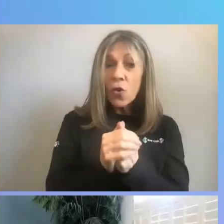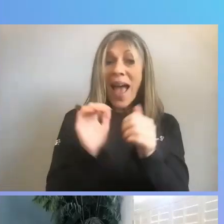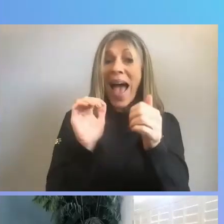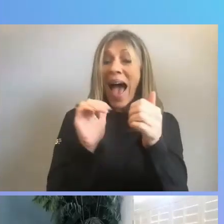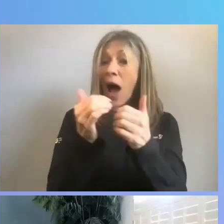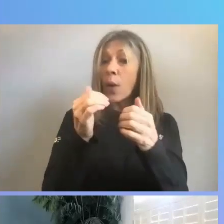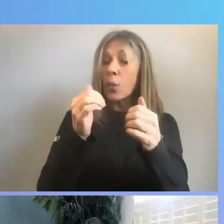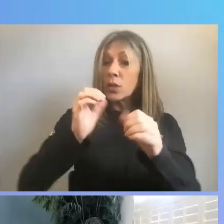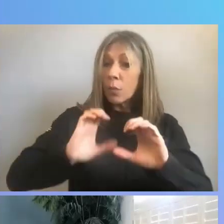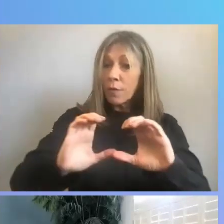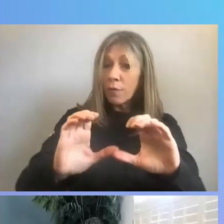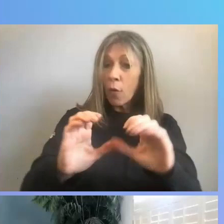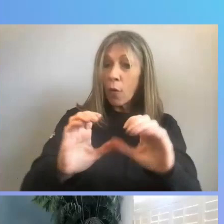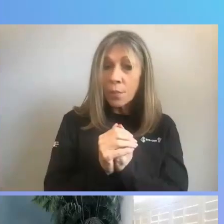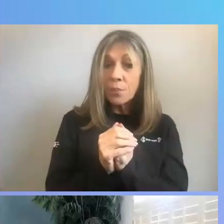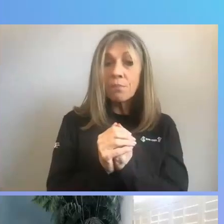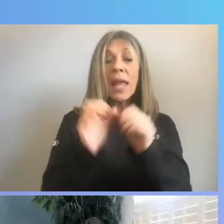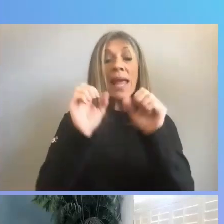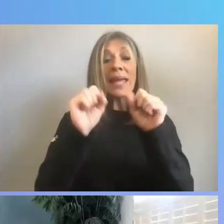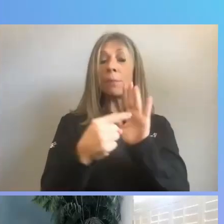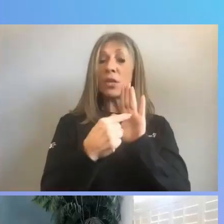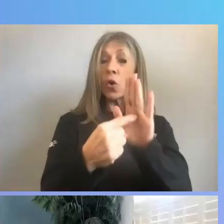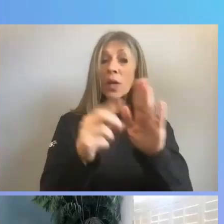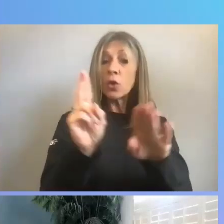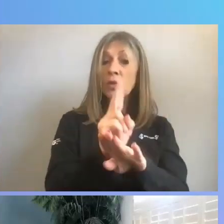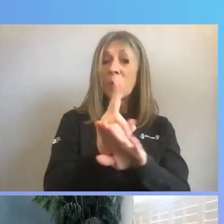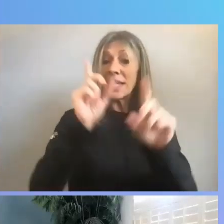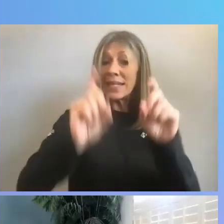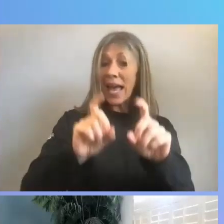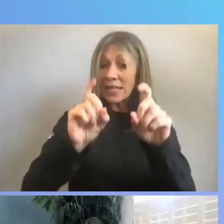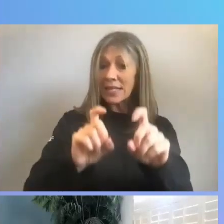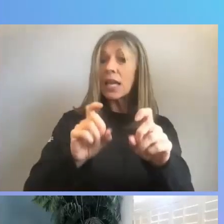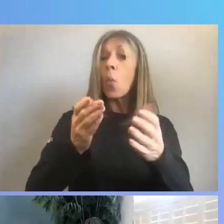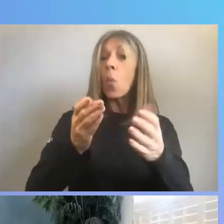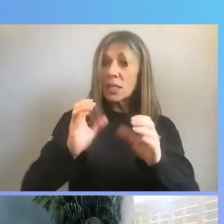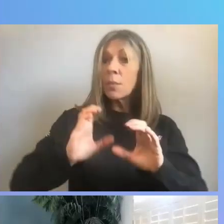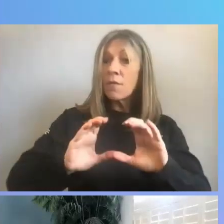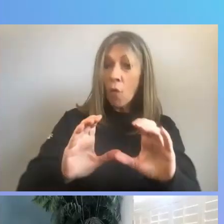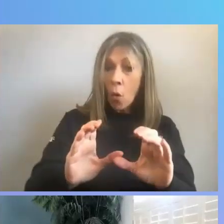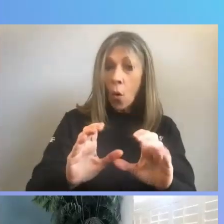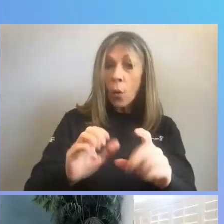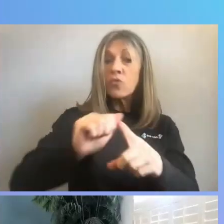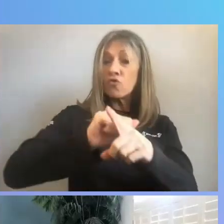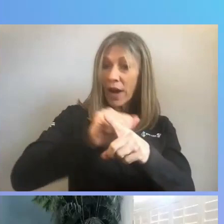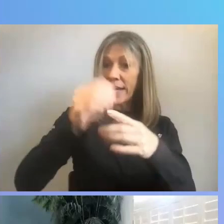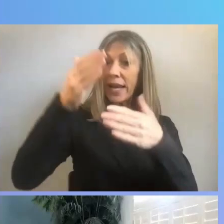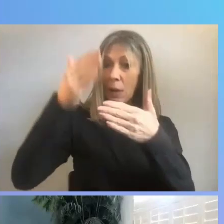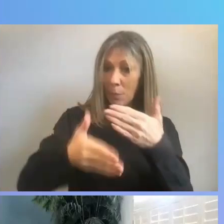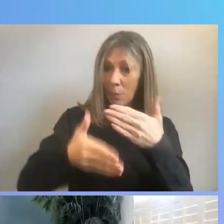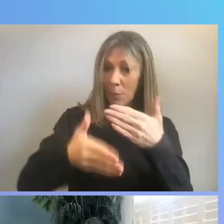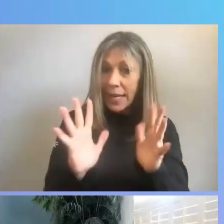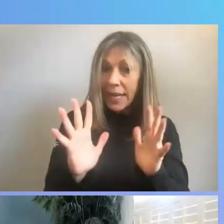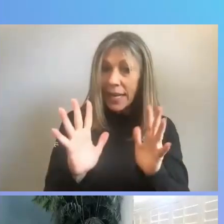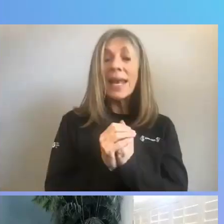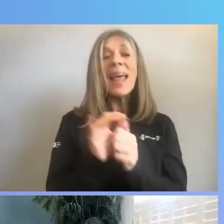performed. It could be showing that usability testing was performed, training was completed.